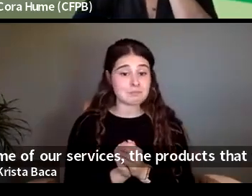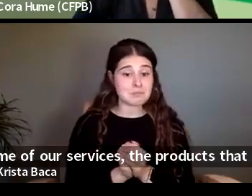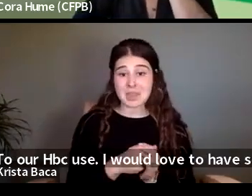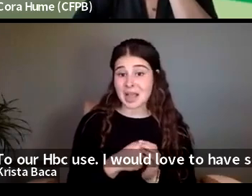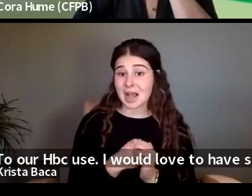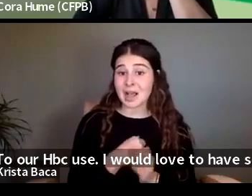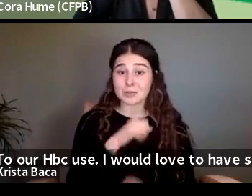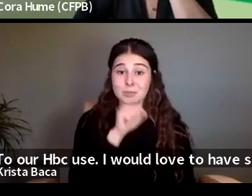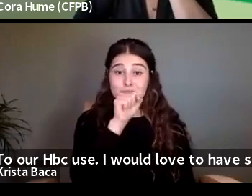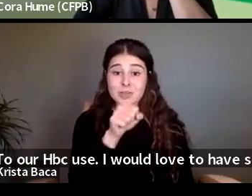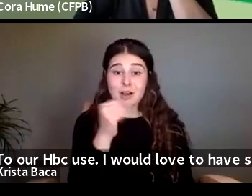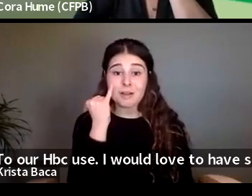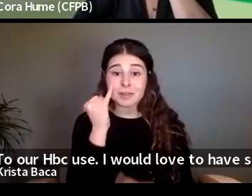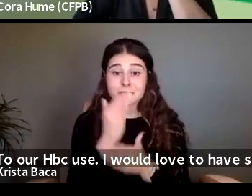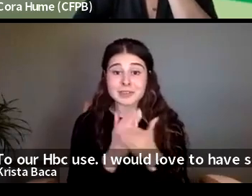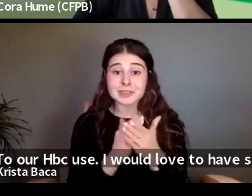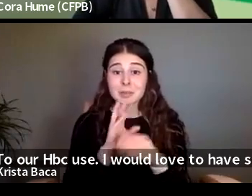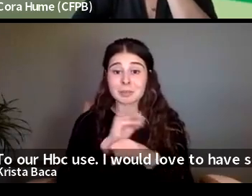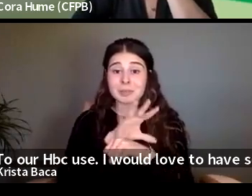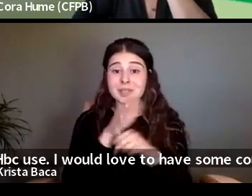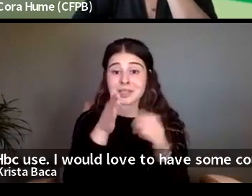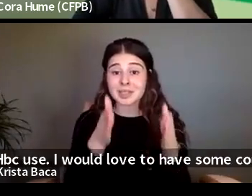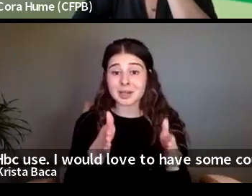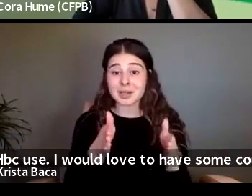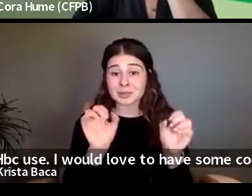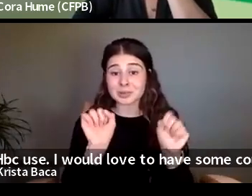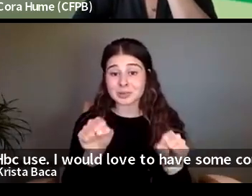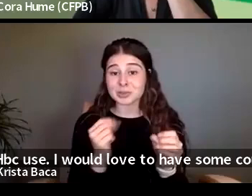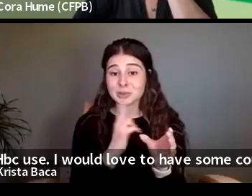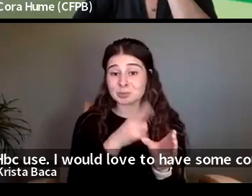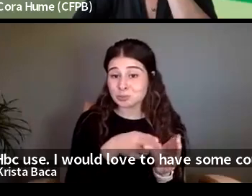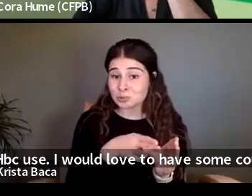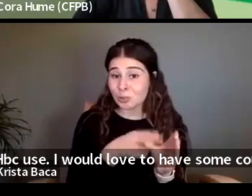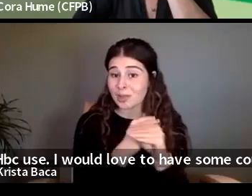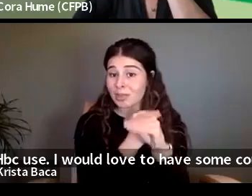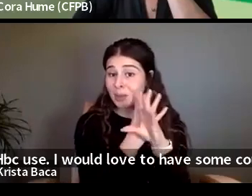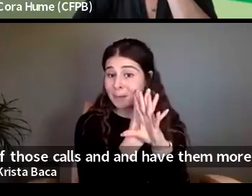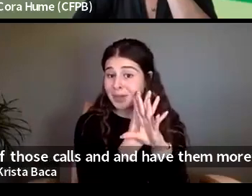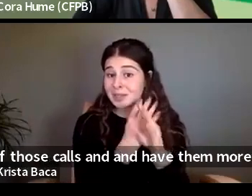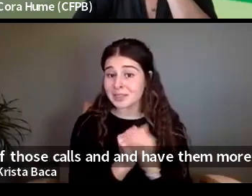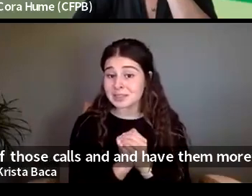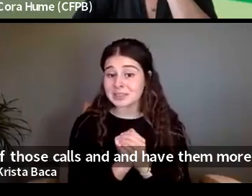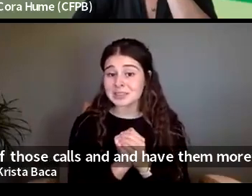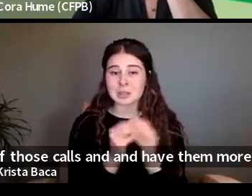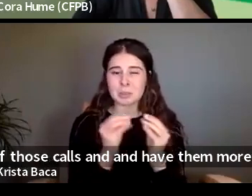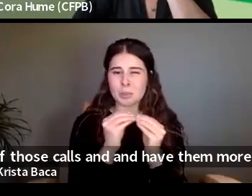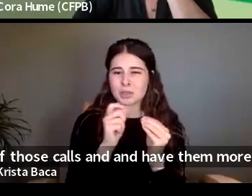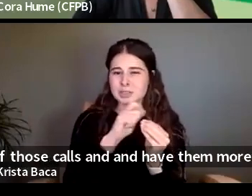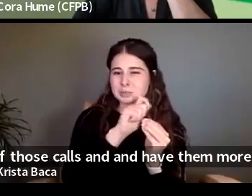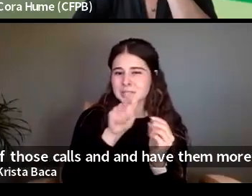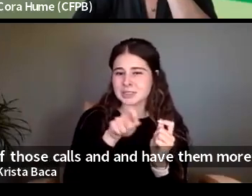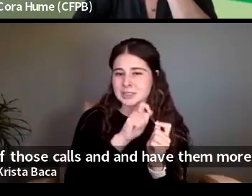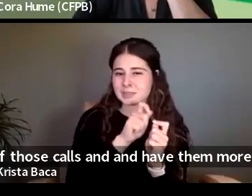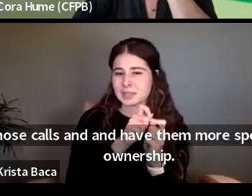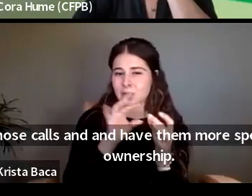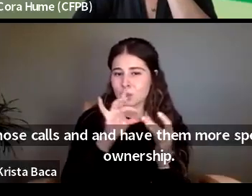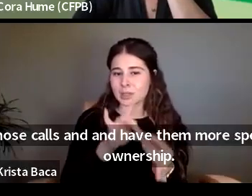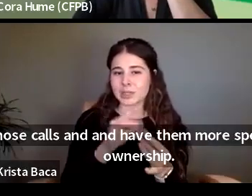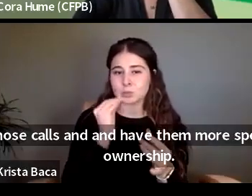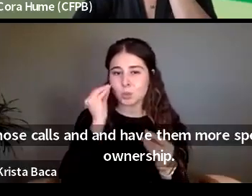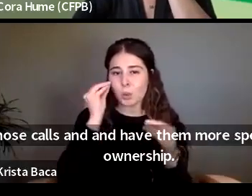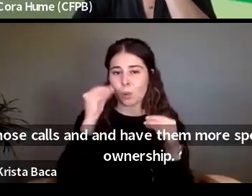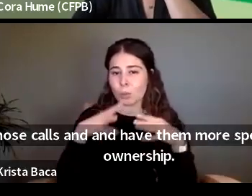those calls and have them more specific to homeownership. And there